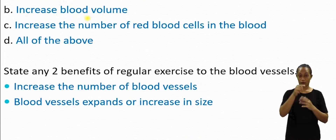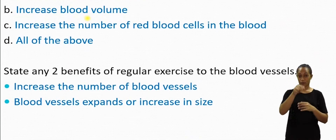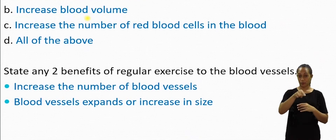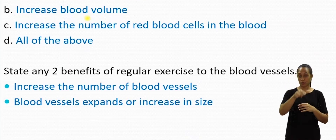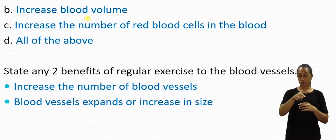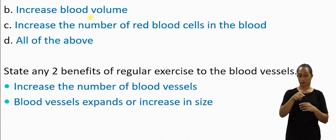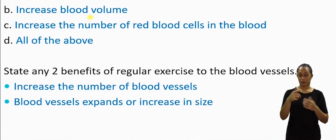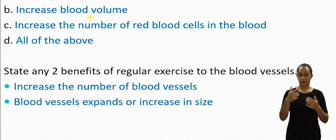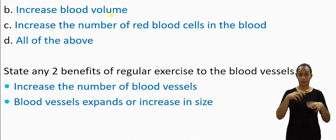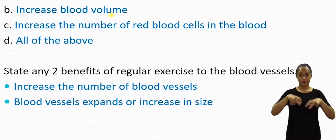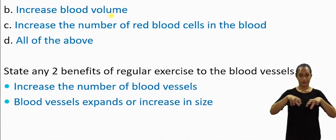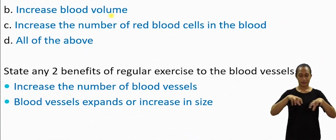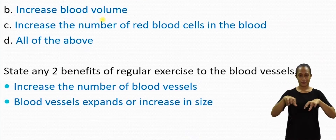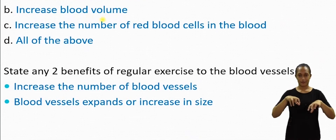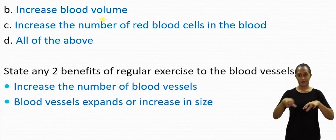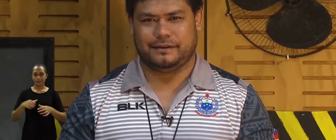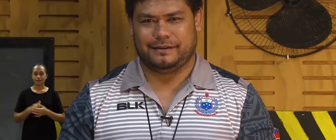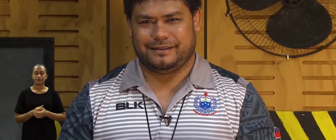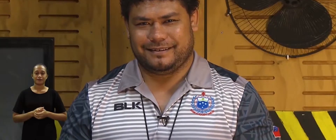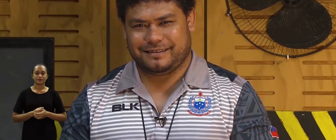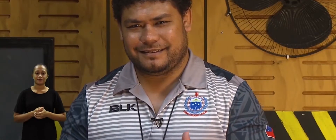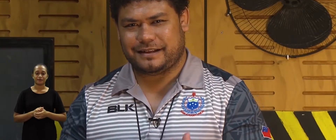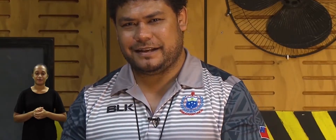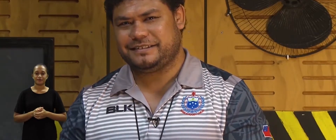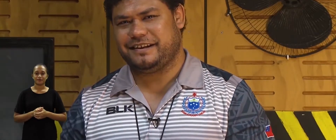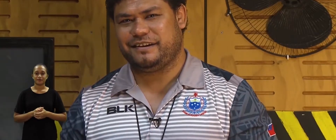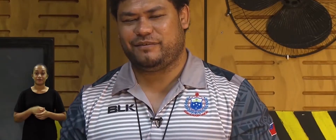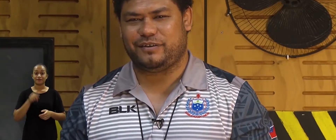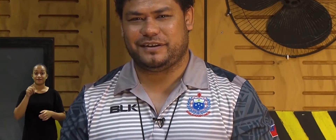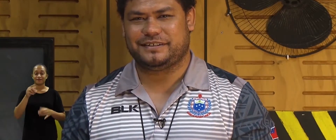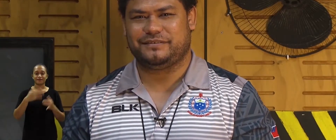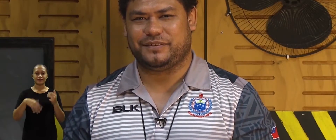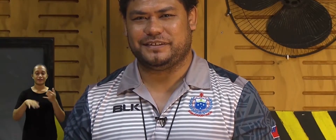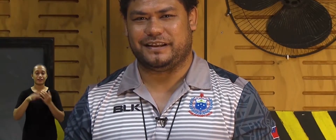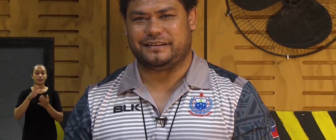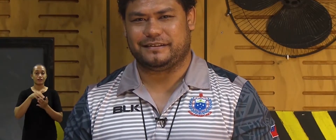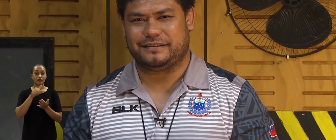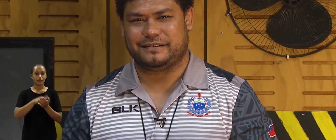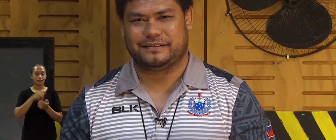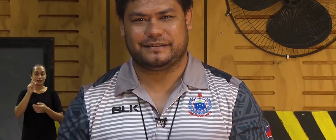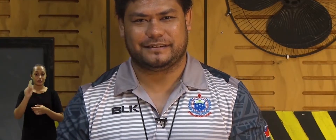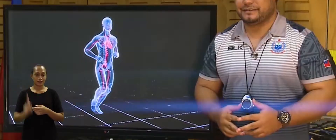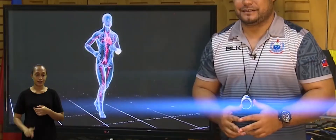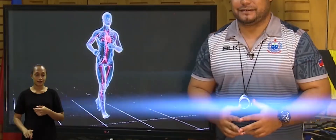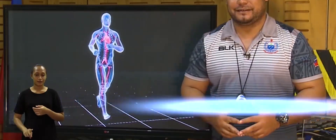this quiz activity. That is the end of our lesson for today.